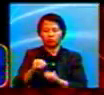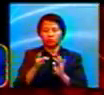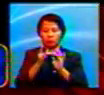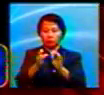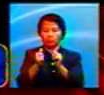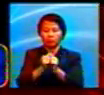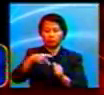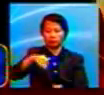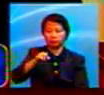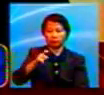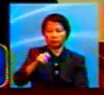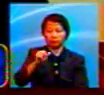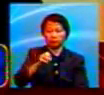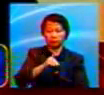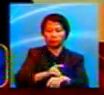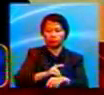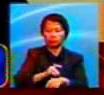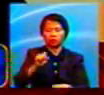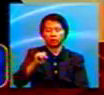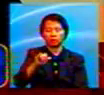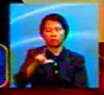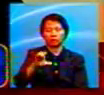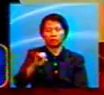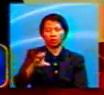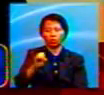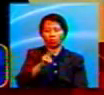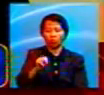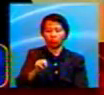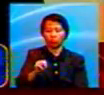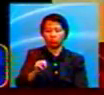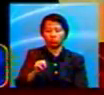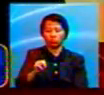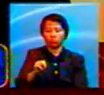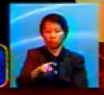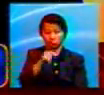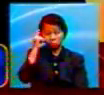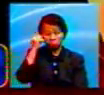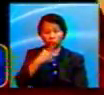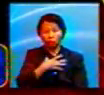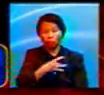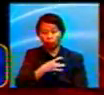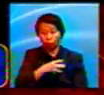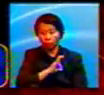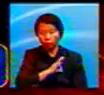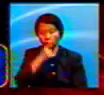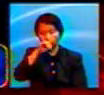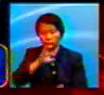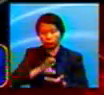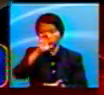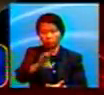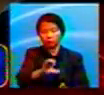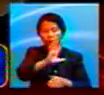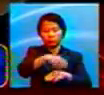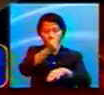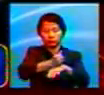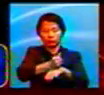Capital, venture cap company in Silicon Valley. They are, you know, interested to invest into startup